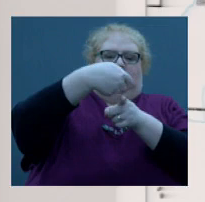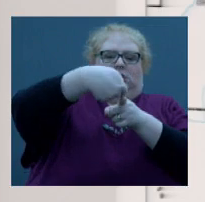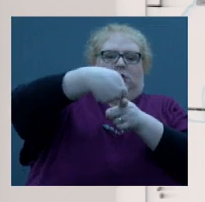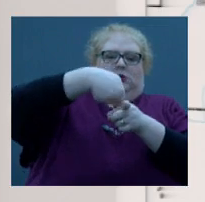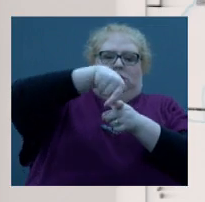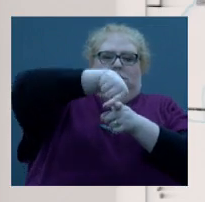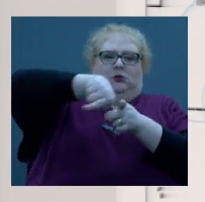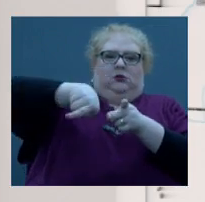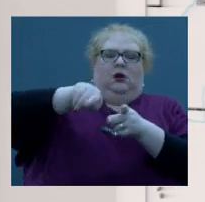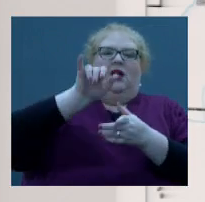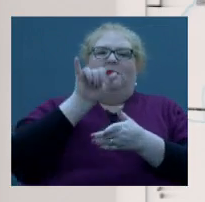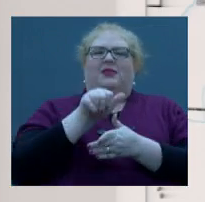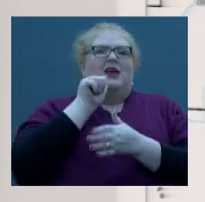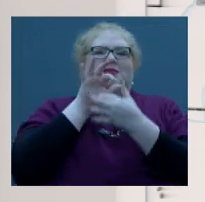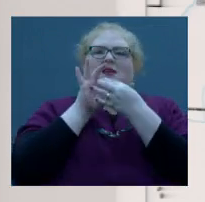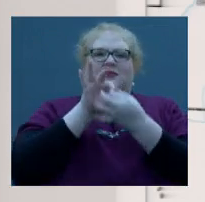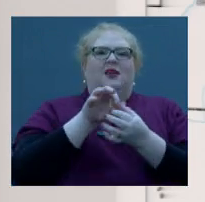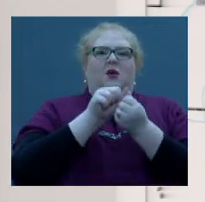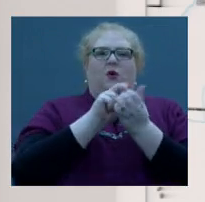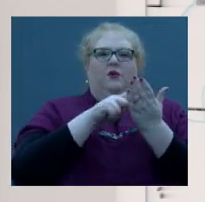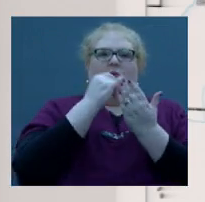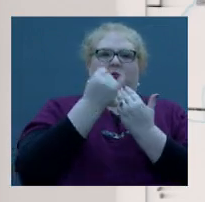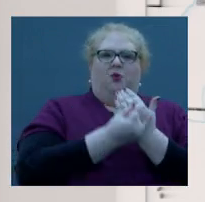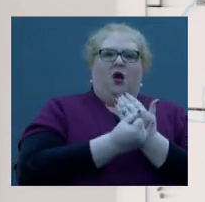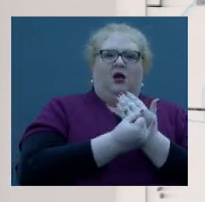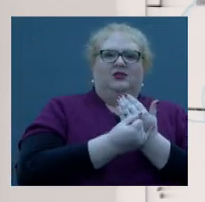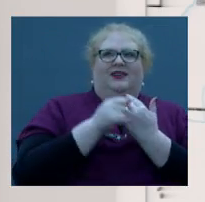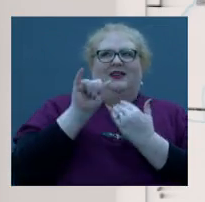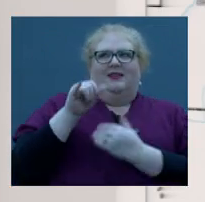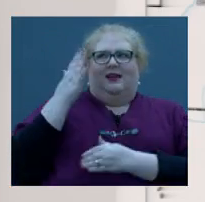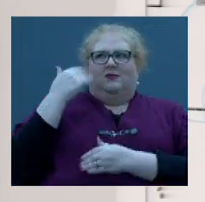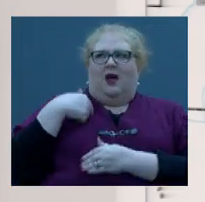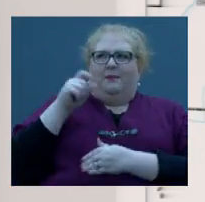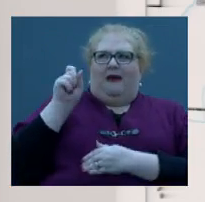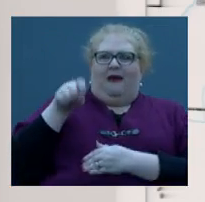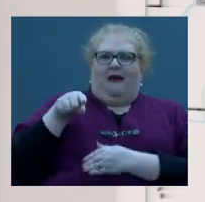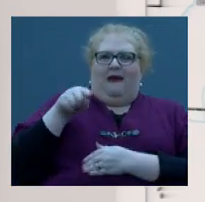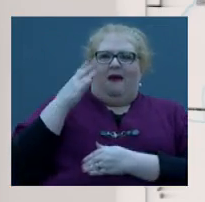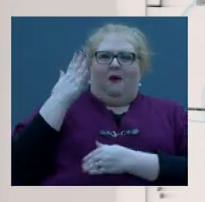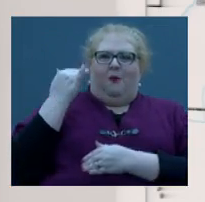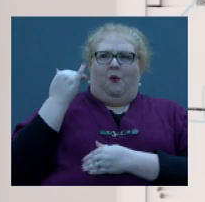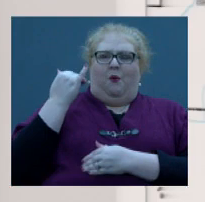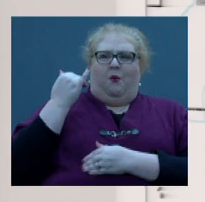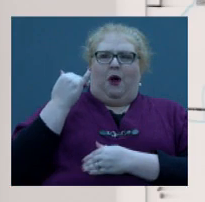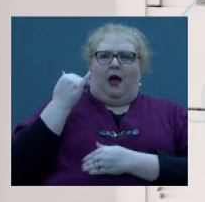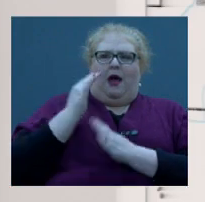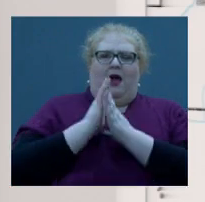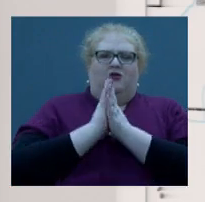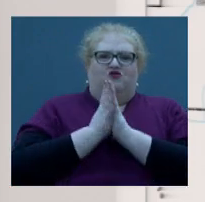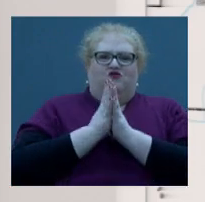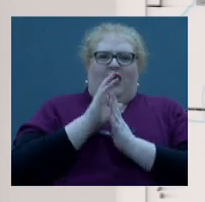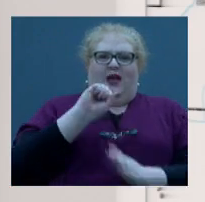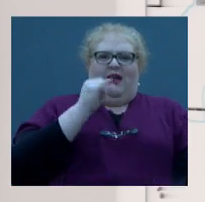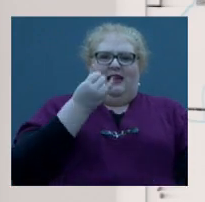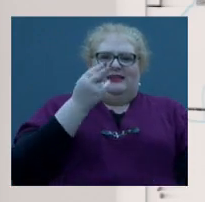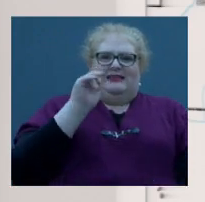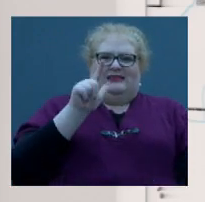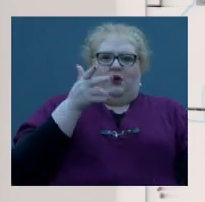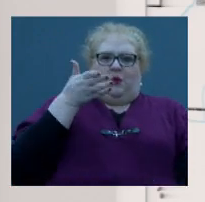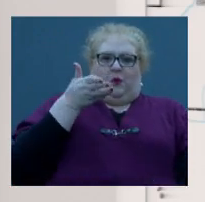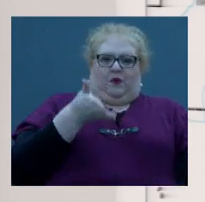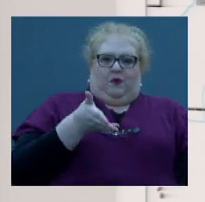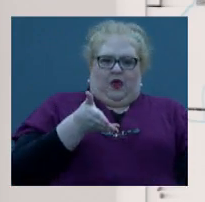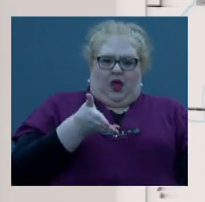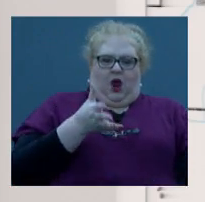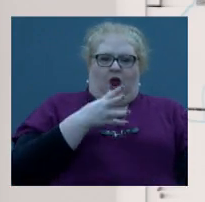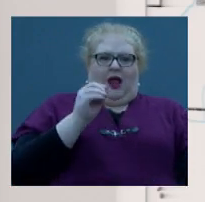project. Yeah, I know. I guess that's why I'm asking the question. Why does the traffic signal there, and your desire